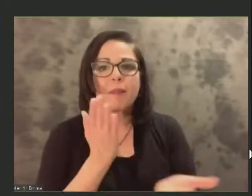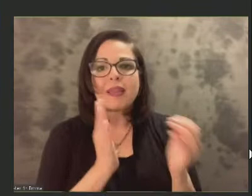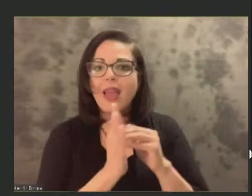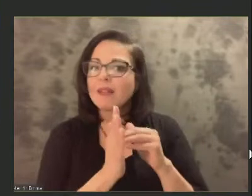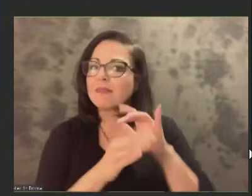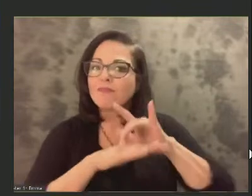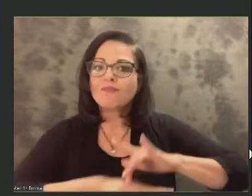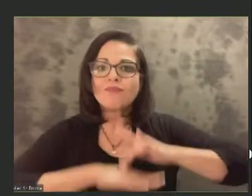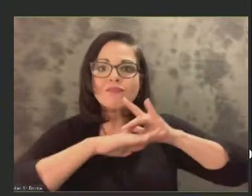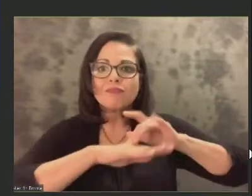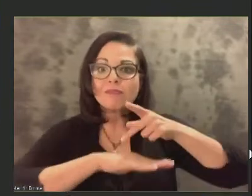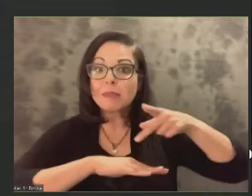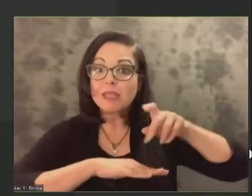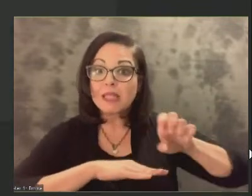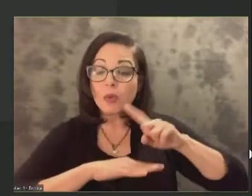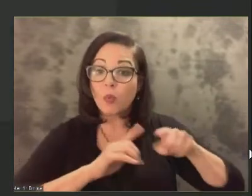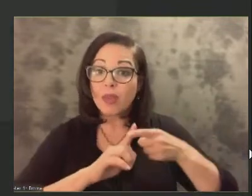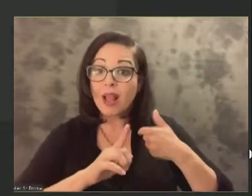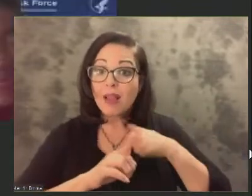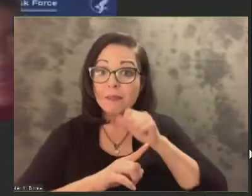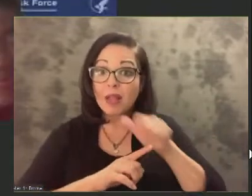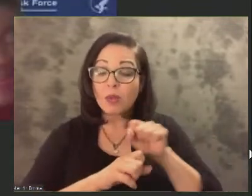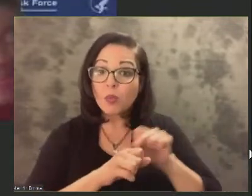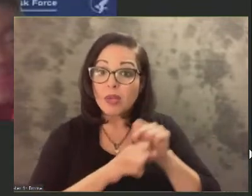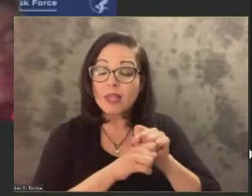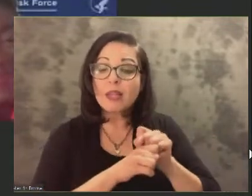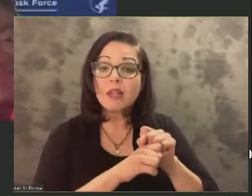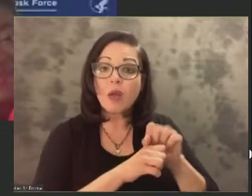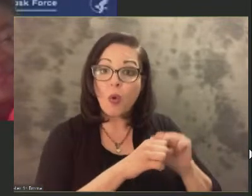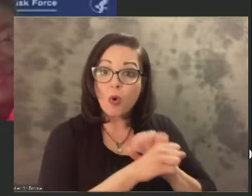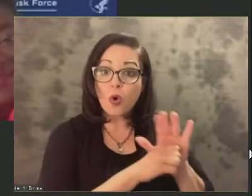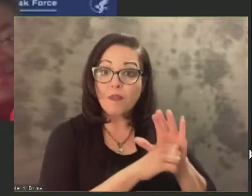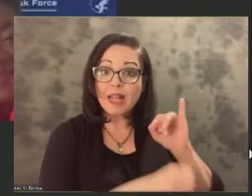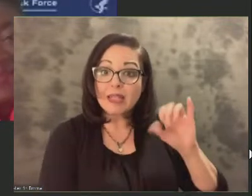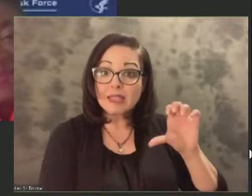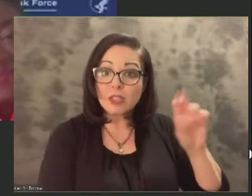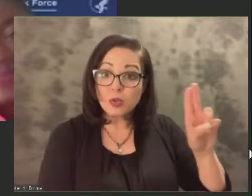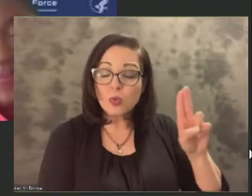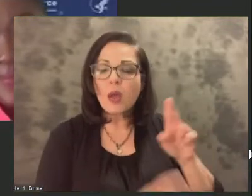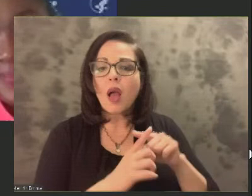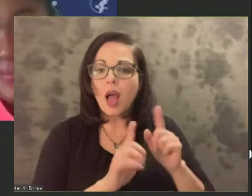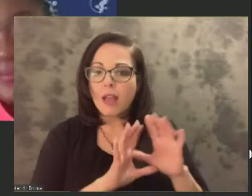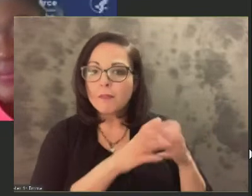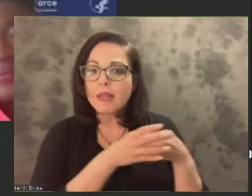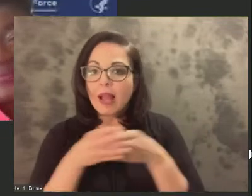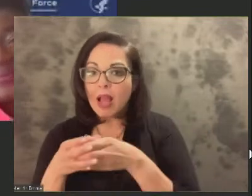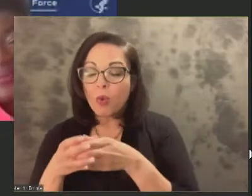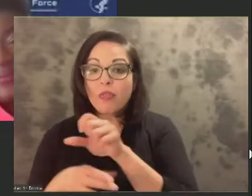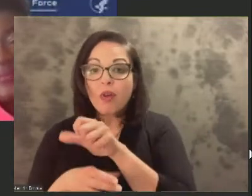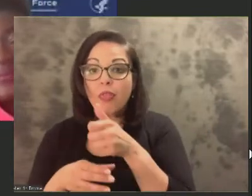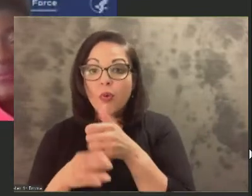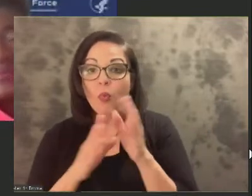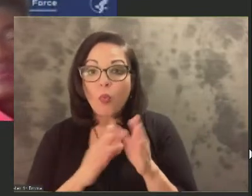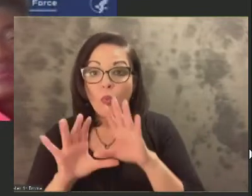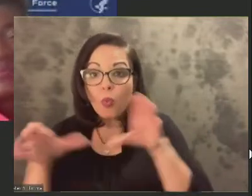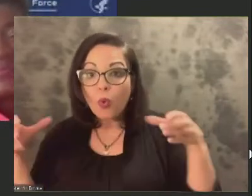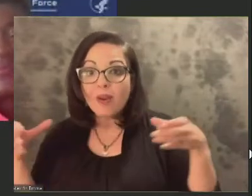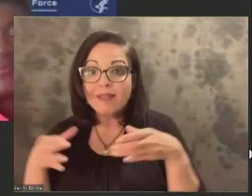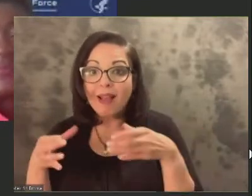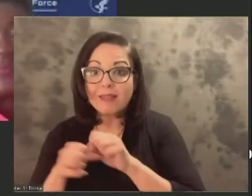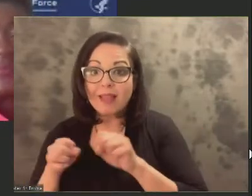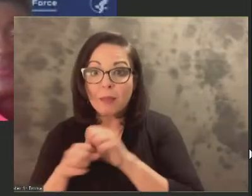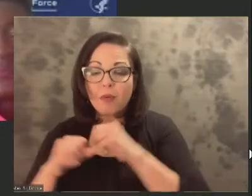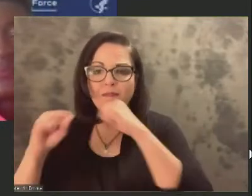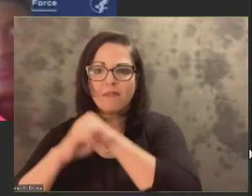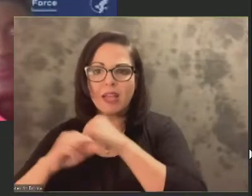working in the COVID ICU, I've been out with other organized labor fighting for protections. I've been